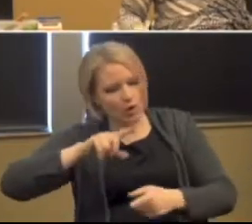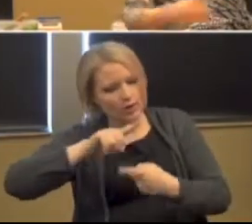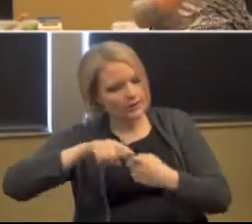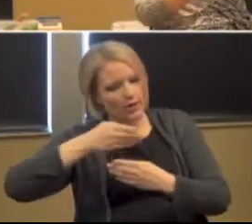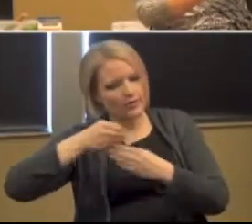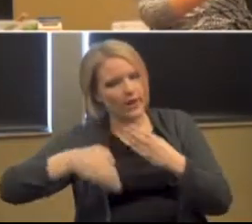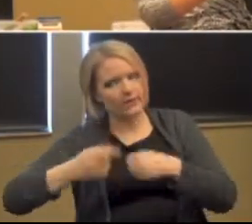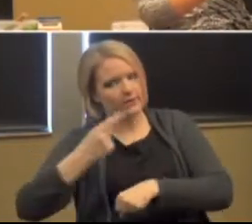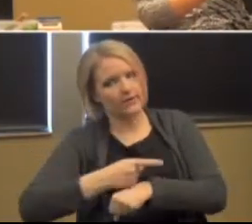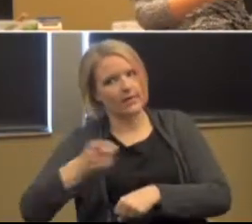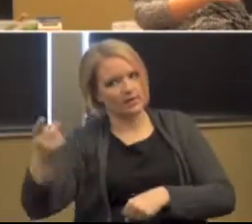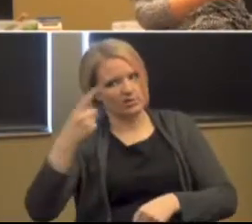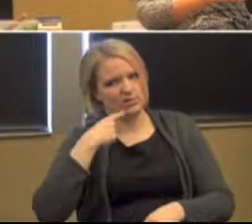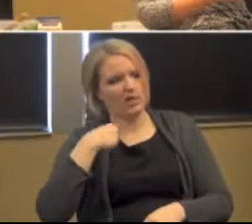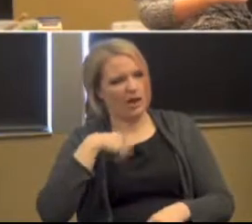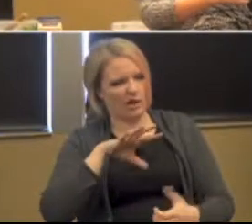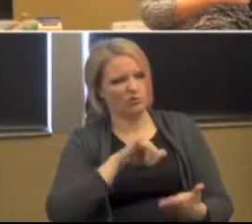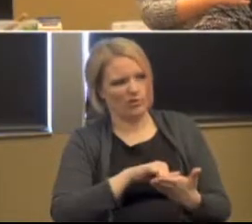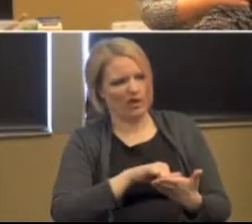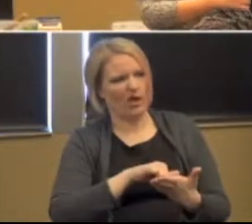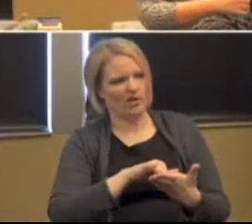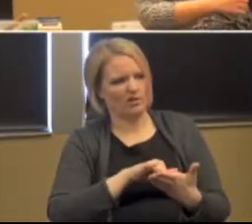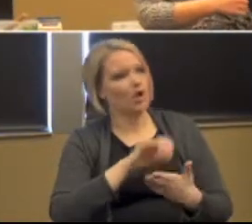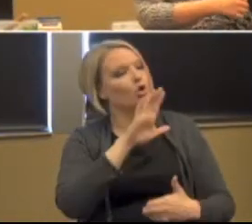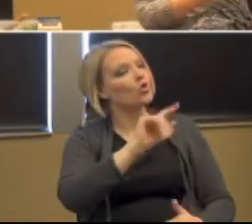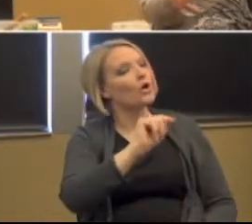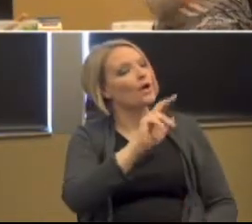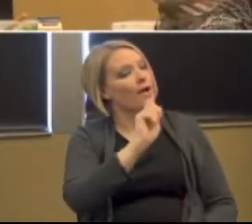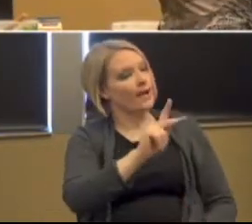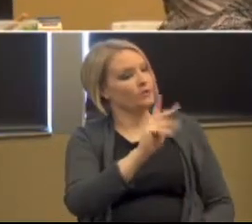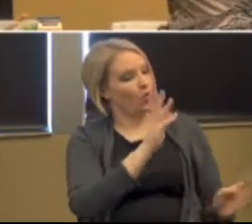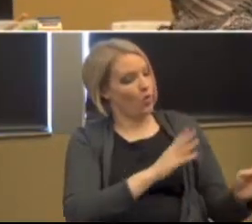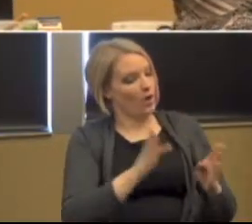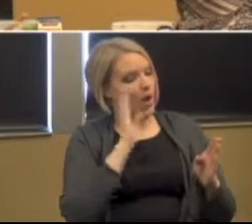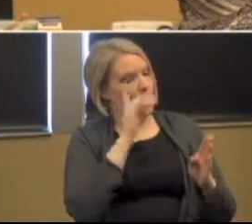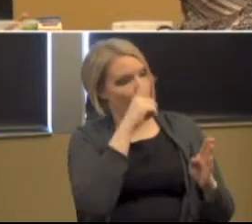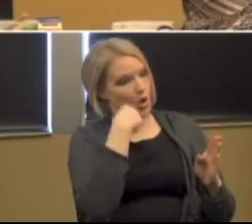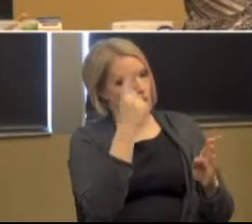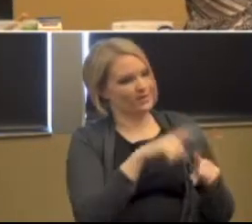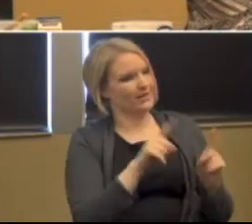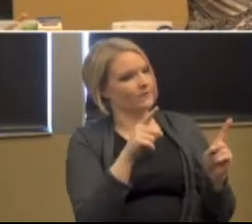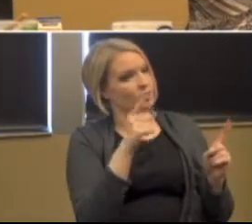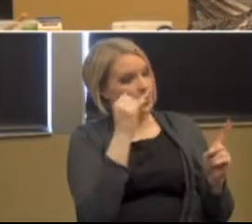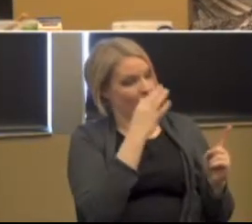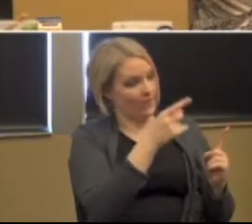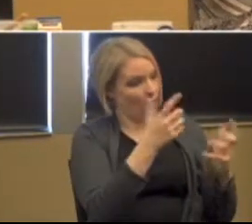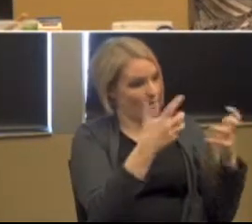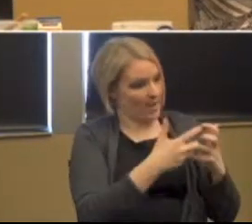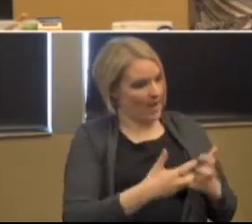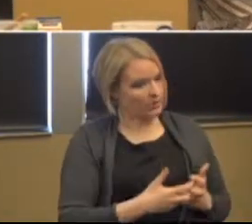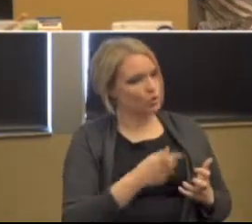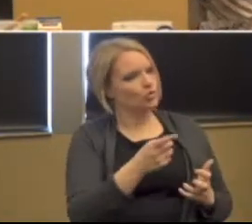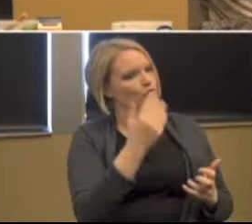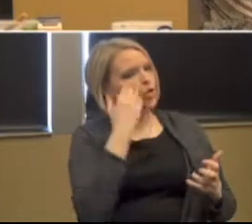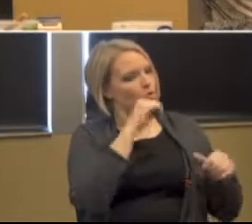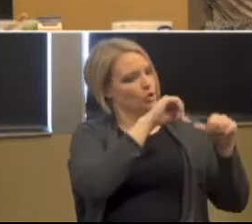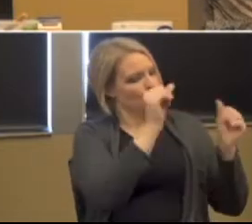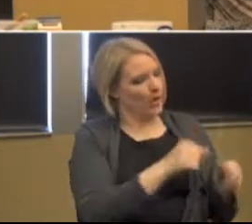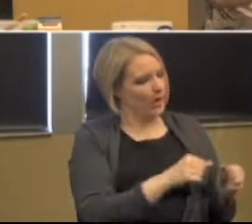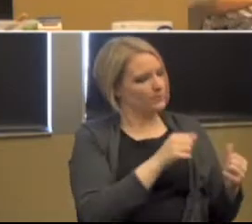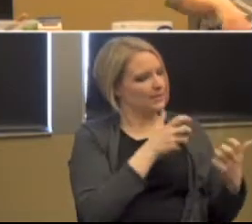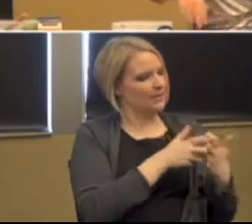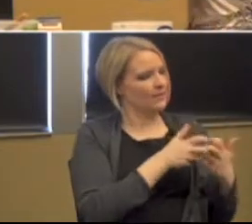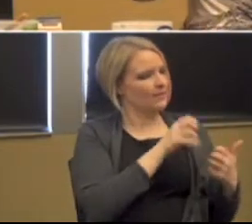what your task your task organizer will look different. So if they're matching, you'll know that, oh, shapes are